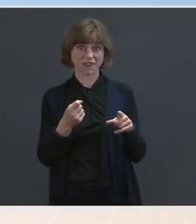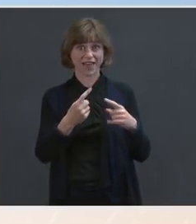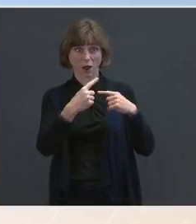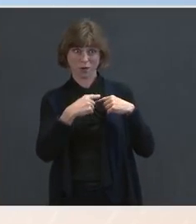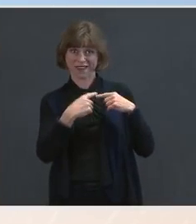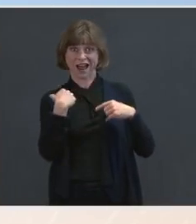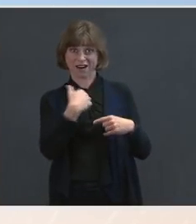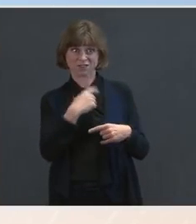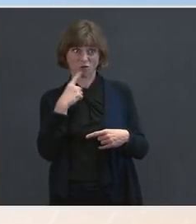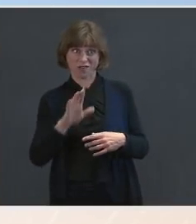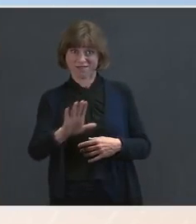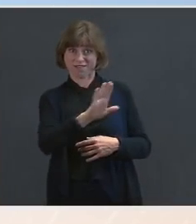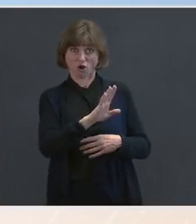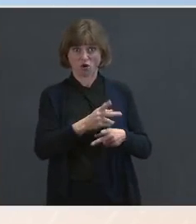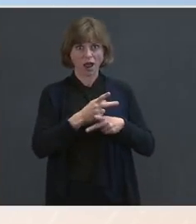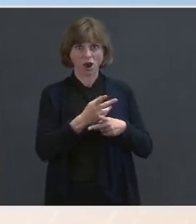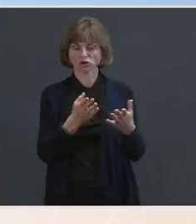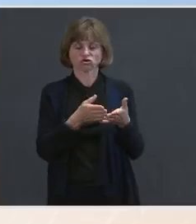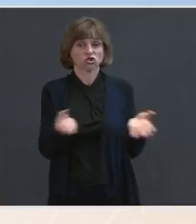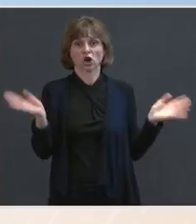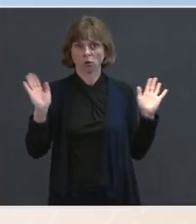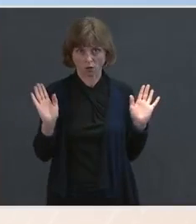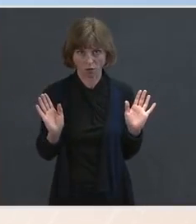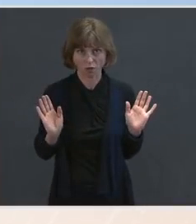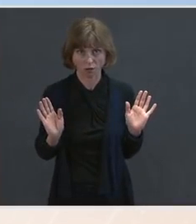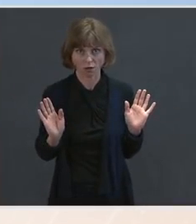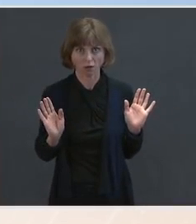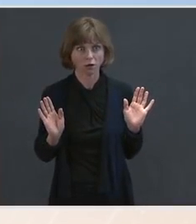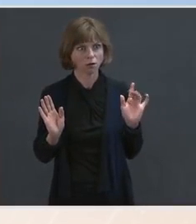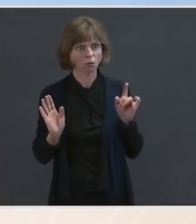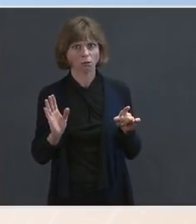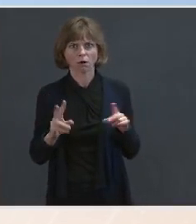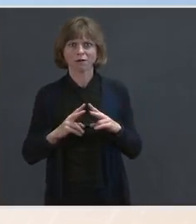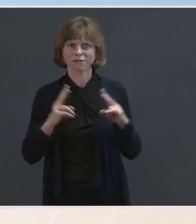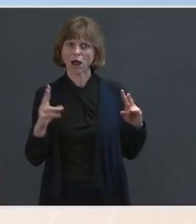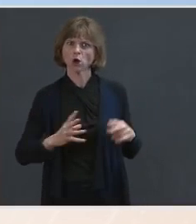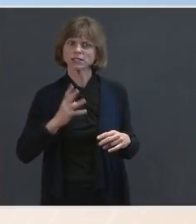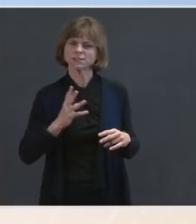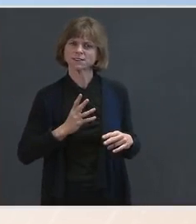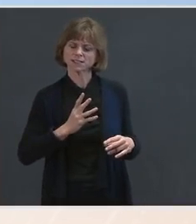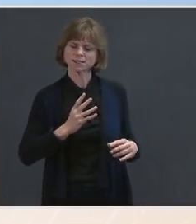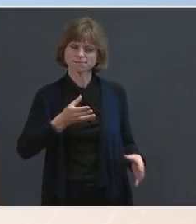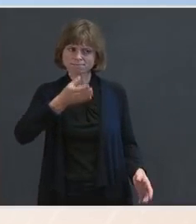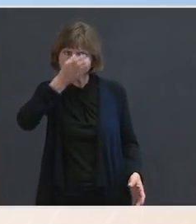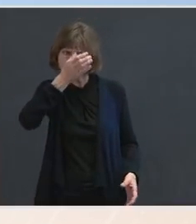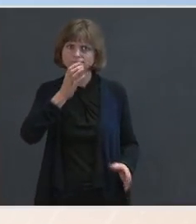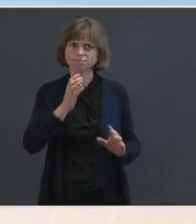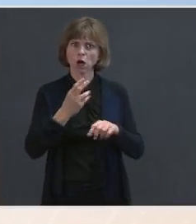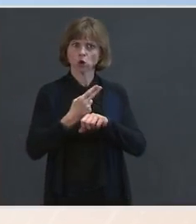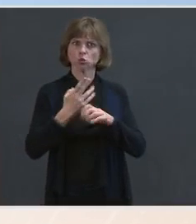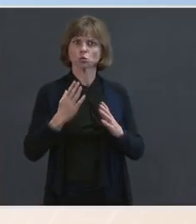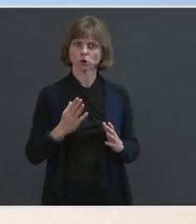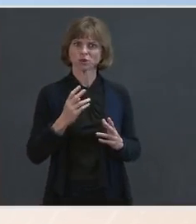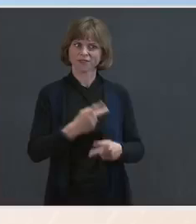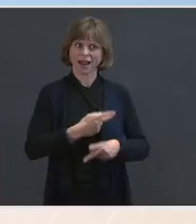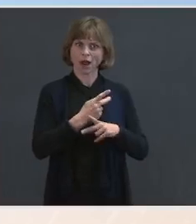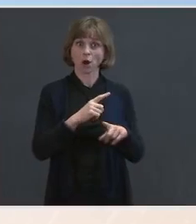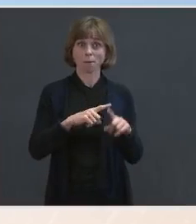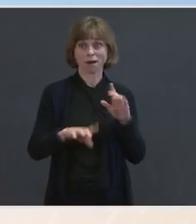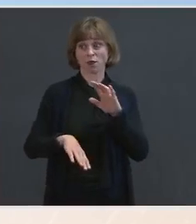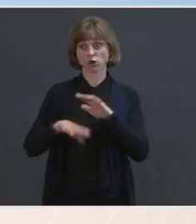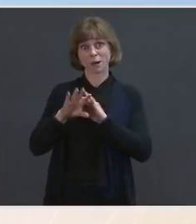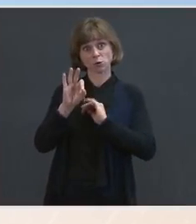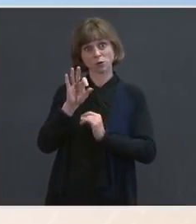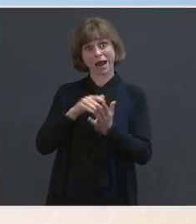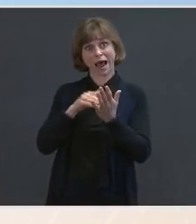for care across the board, are very sophisticated consumers of care. But then we have up to 9 million who